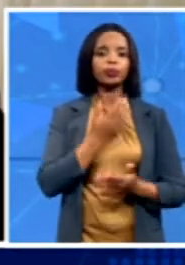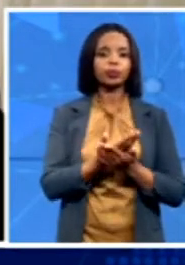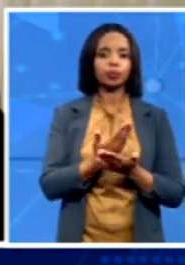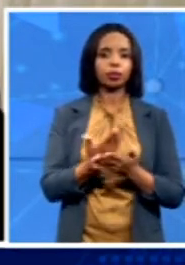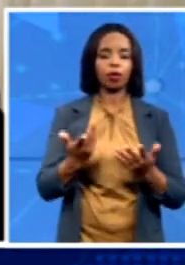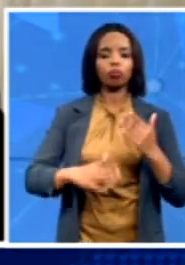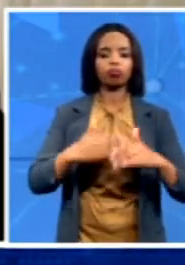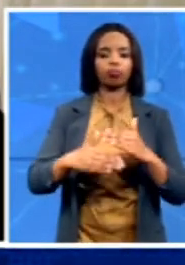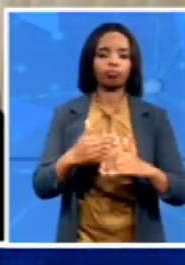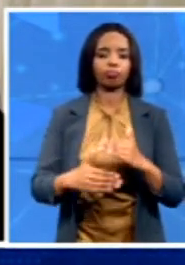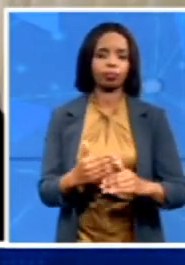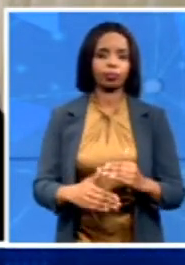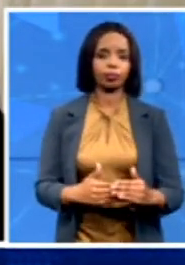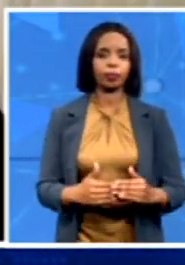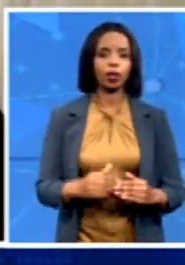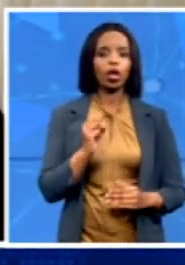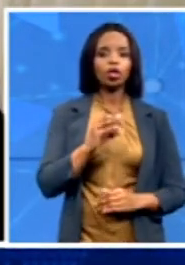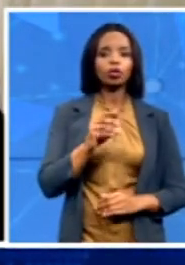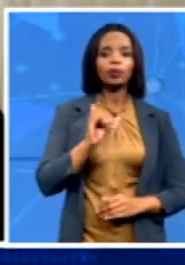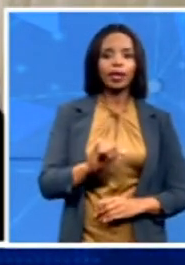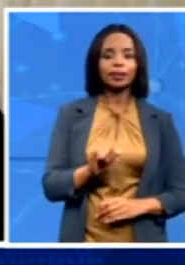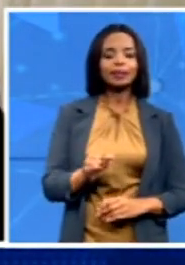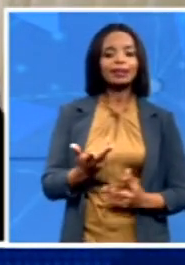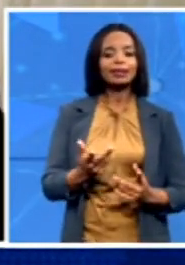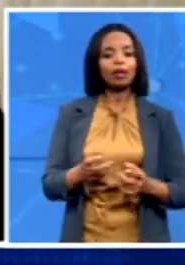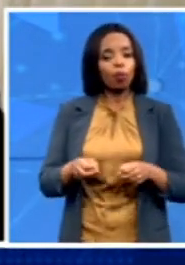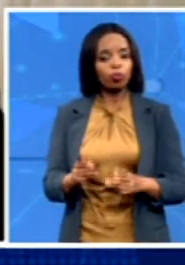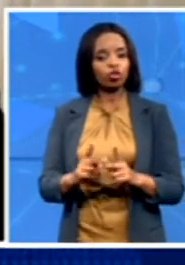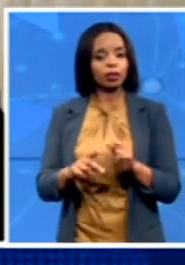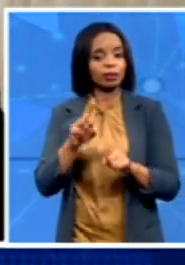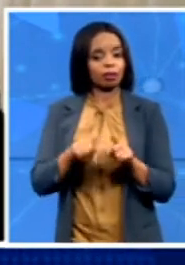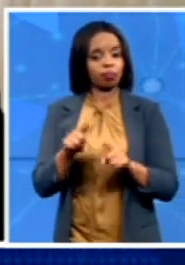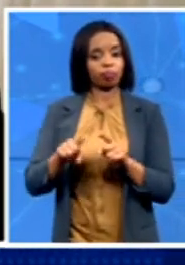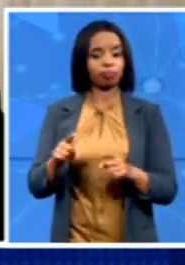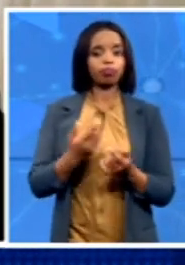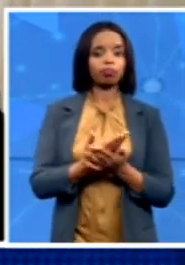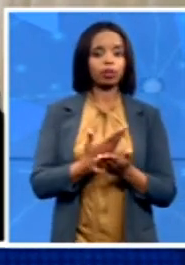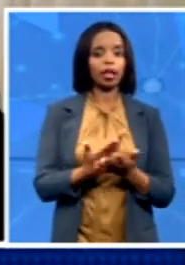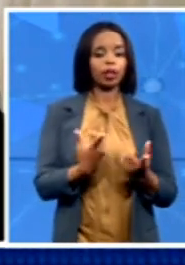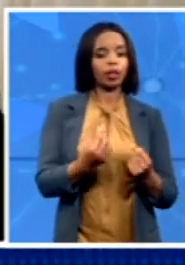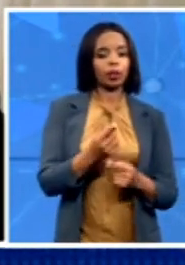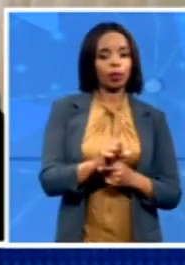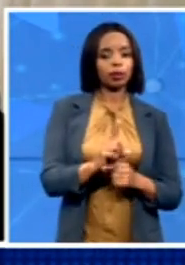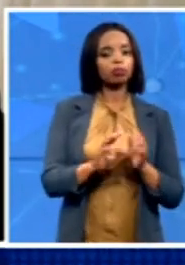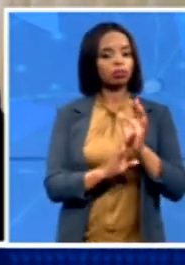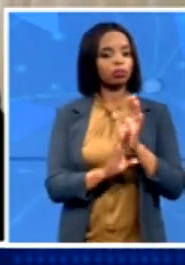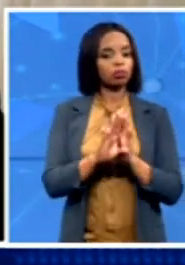so that various opportunities can then be developed and